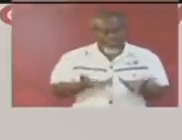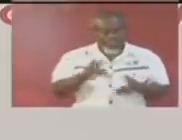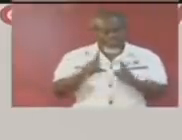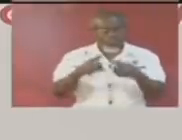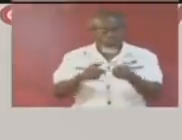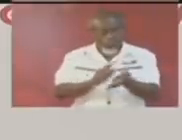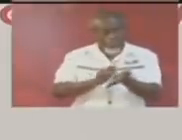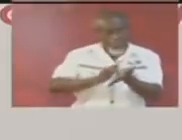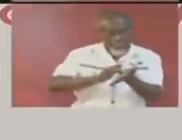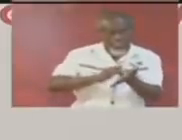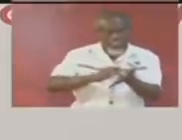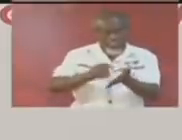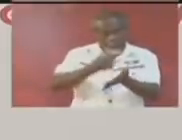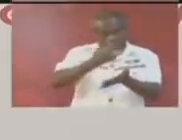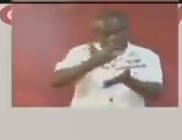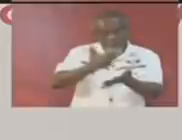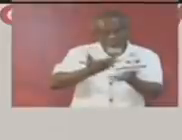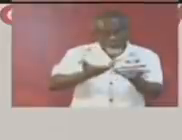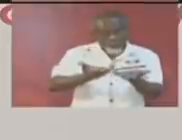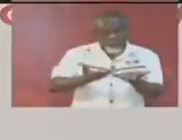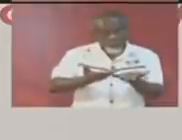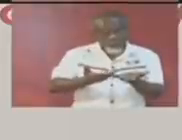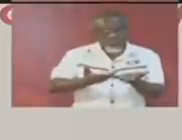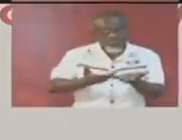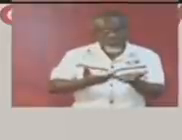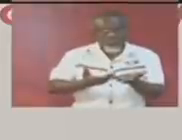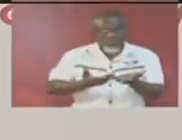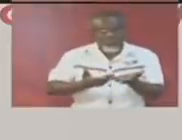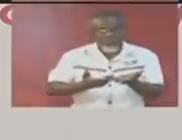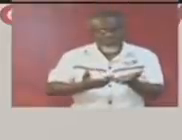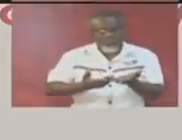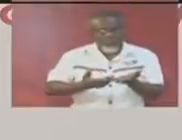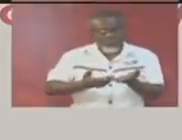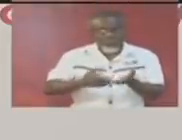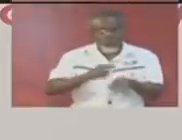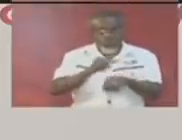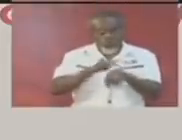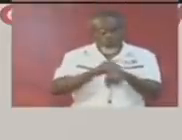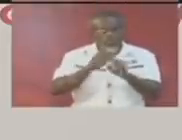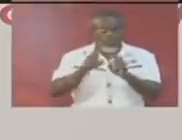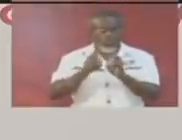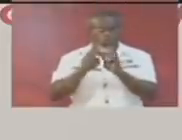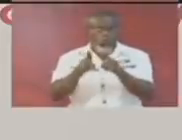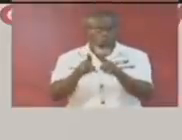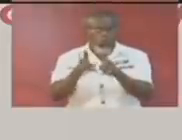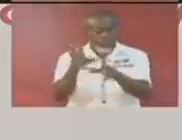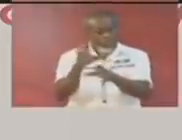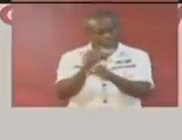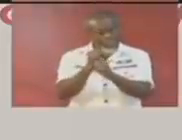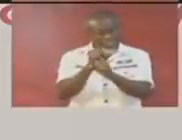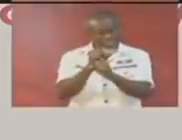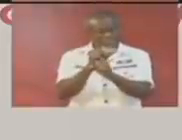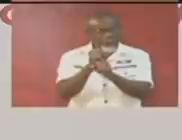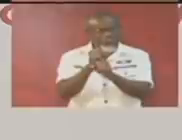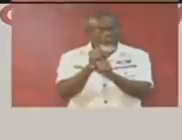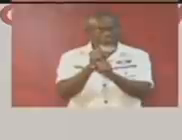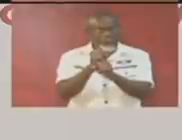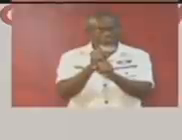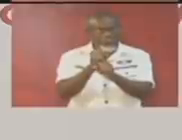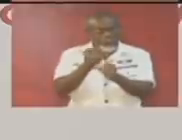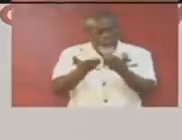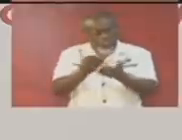allergic reaction, all of body rash, that sort of thing, you usually have to seek treatment at a facility at that point in